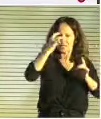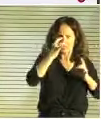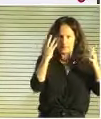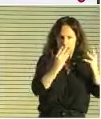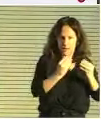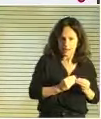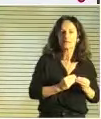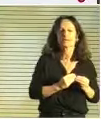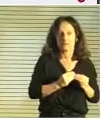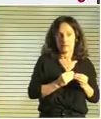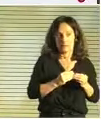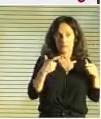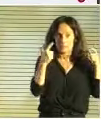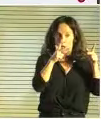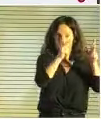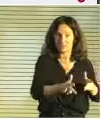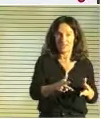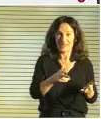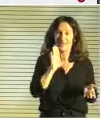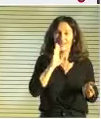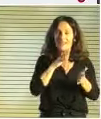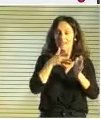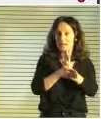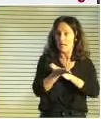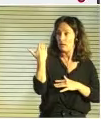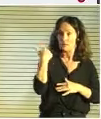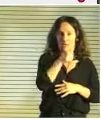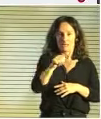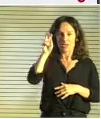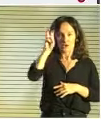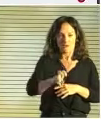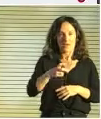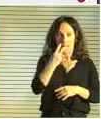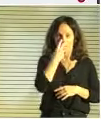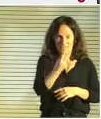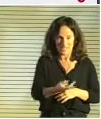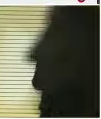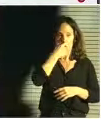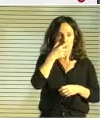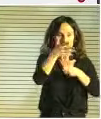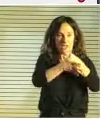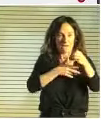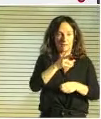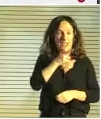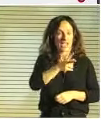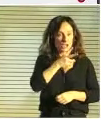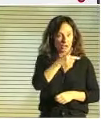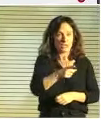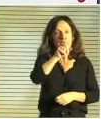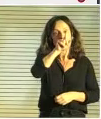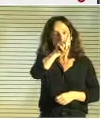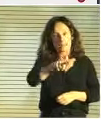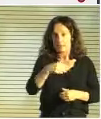hydrogen plant. We started now to have the first hotels with solar panel. We are